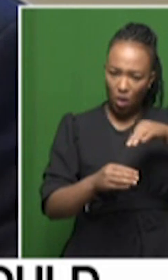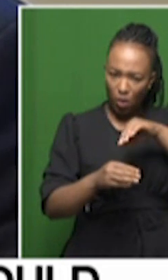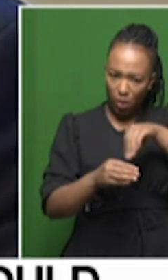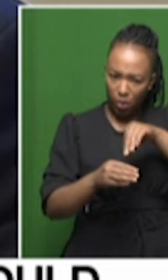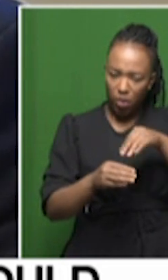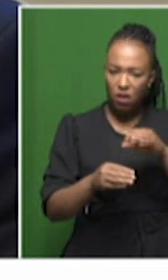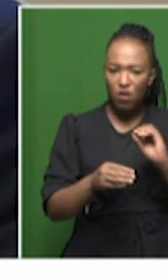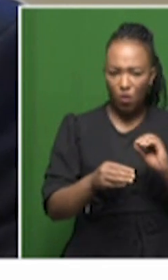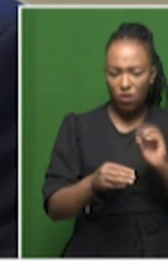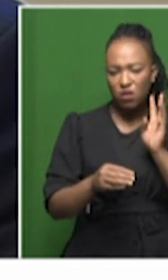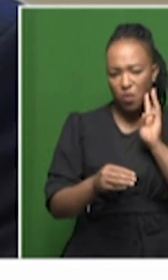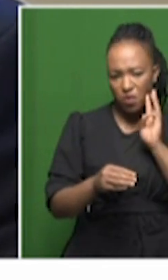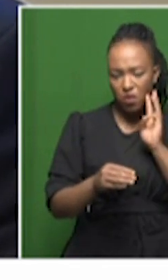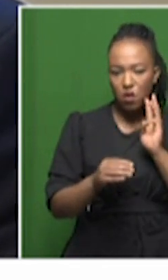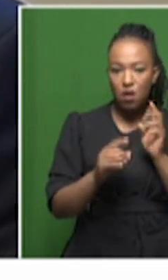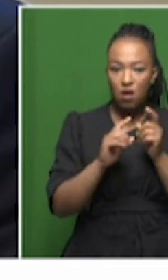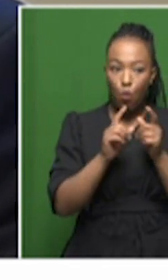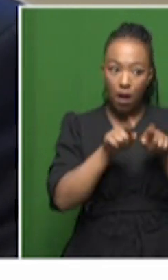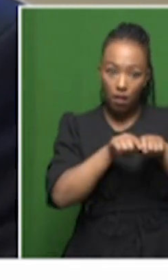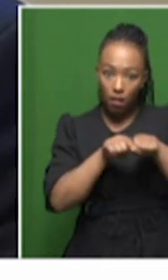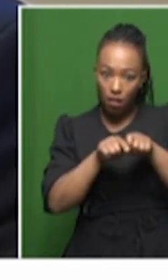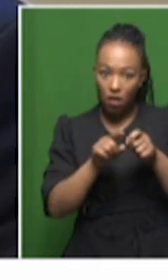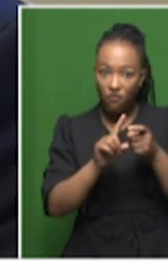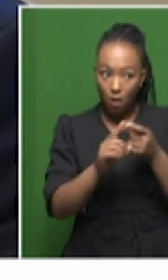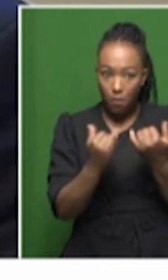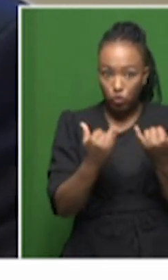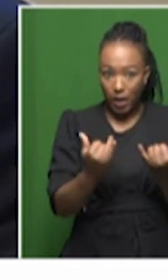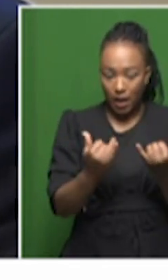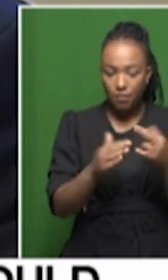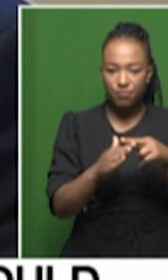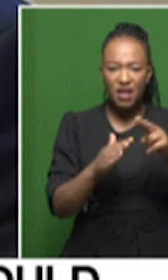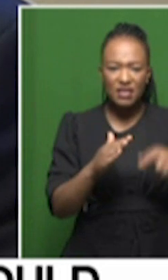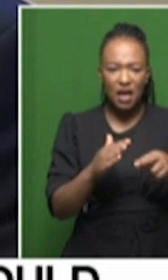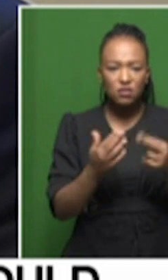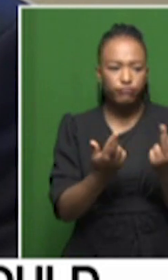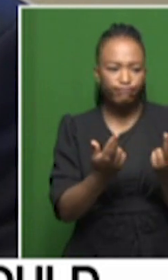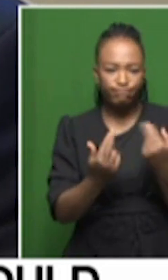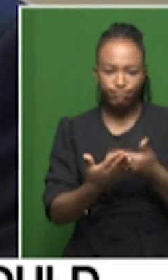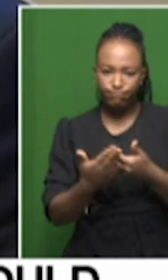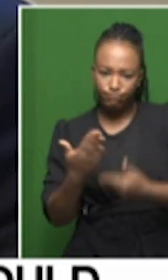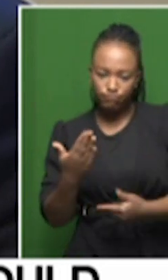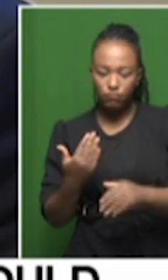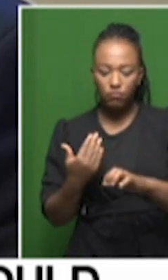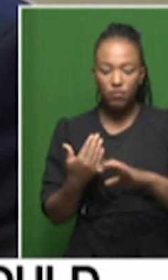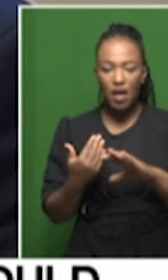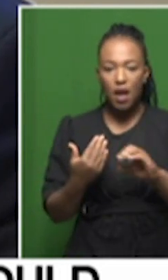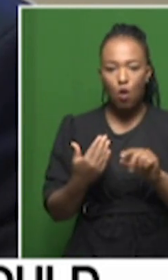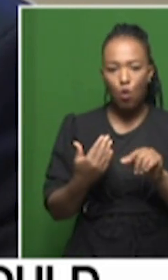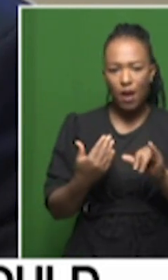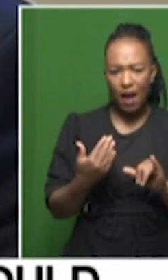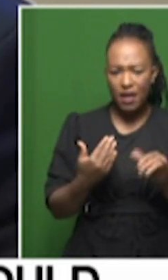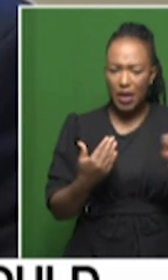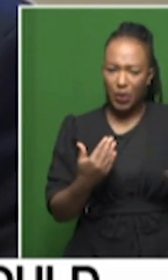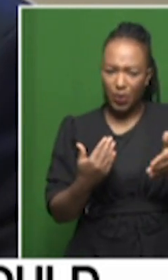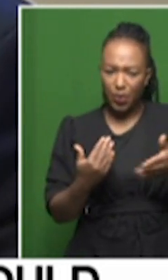that we have received this morning from our lab does not have any E. coli in it. But again, I should